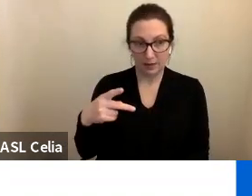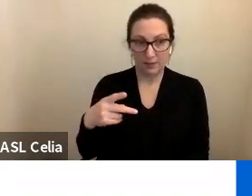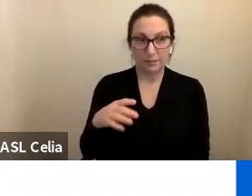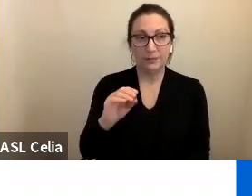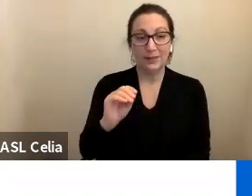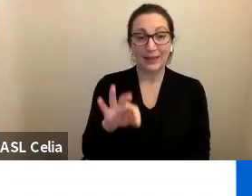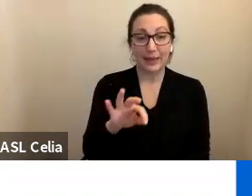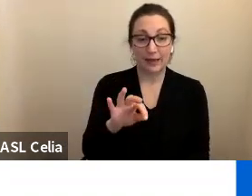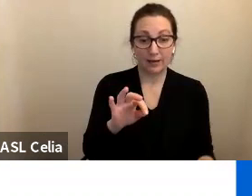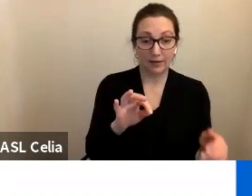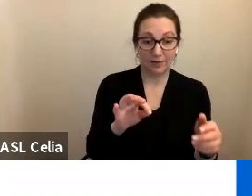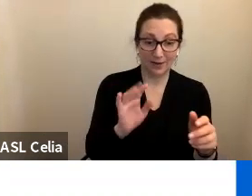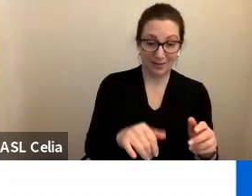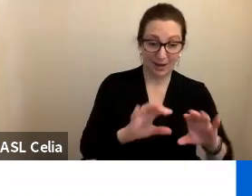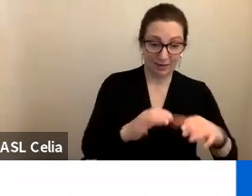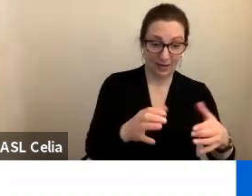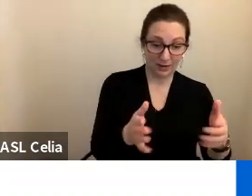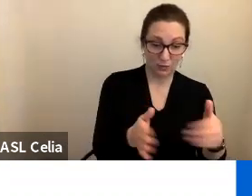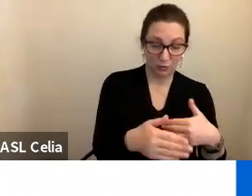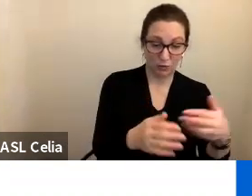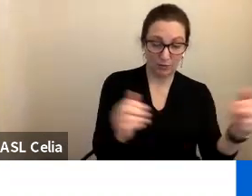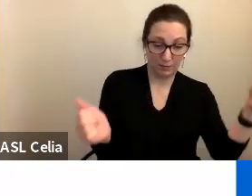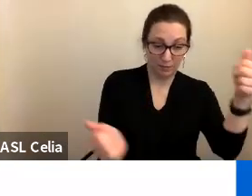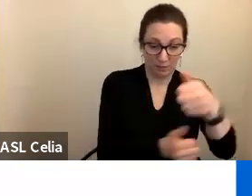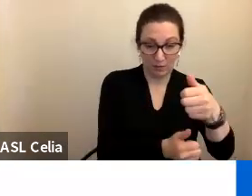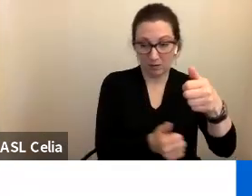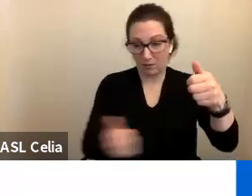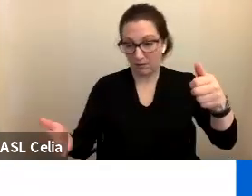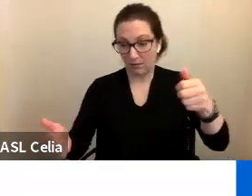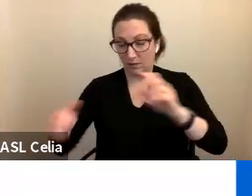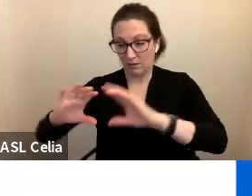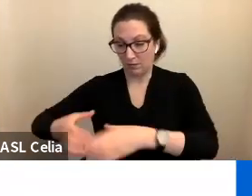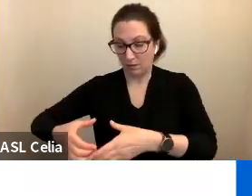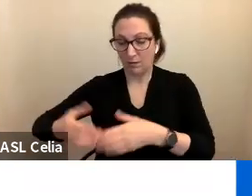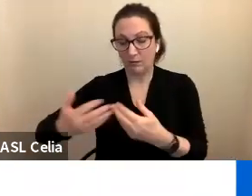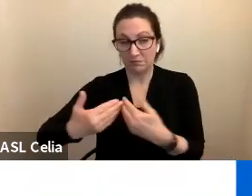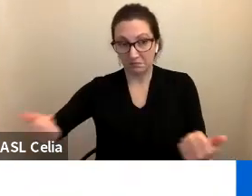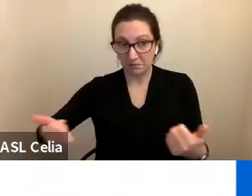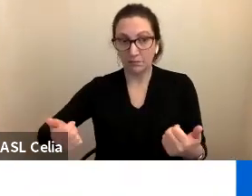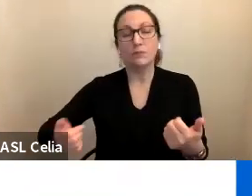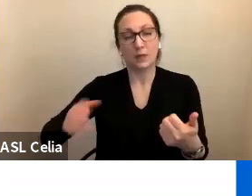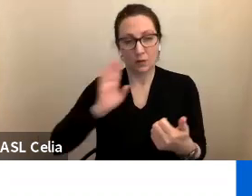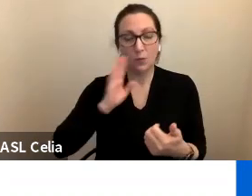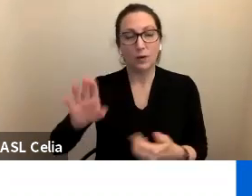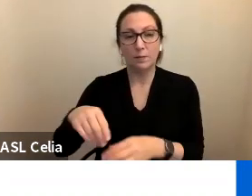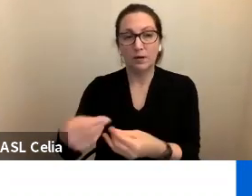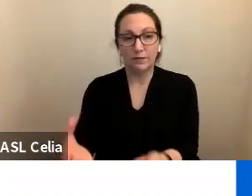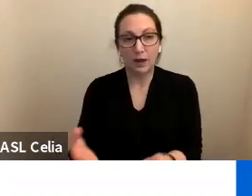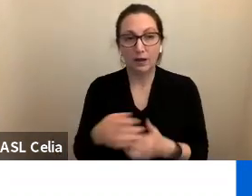substantially separate classroom is needed, then that would be provided. But this is